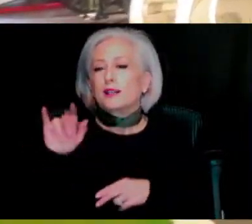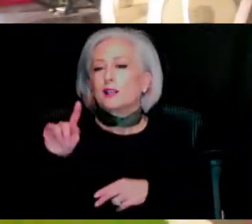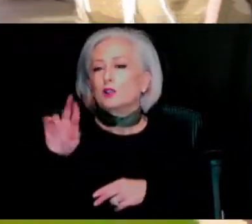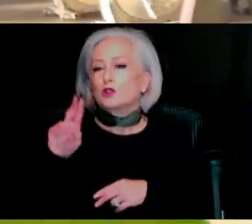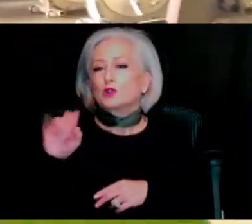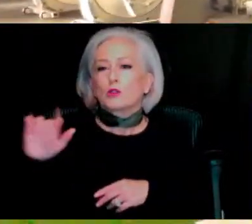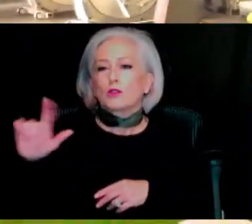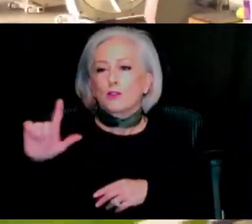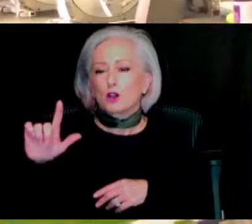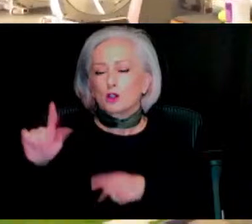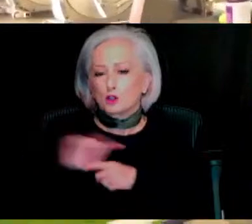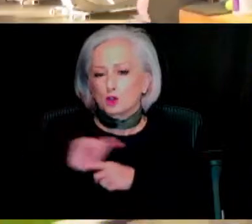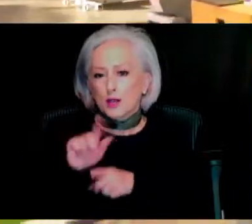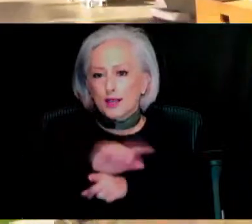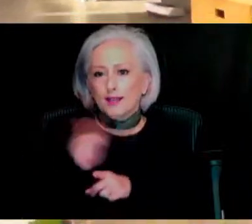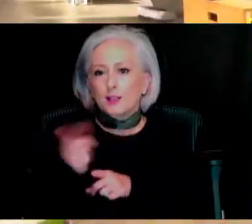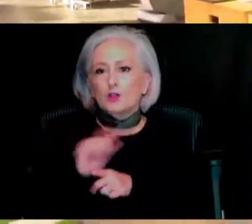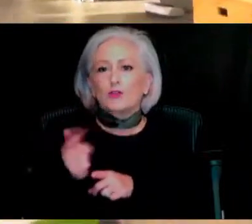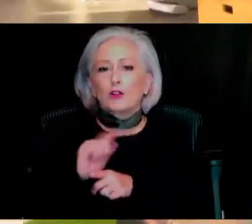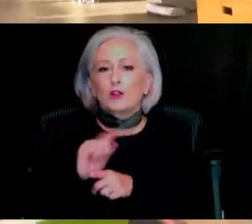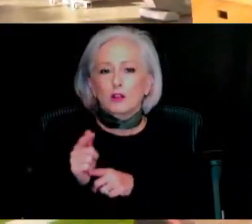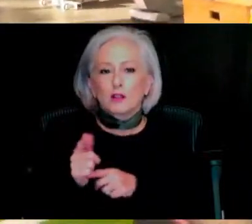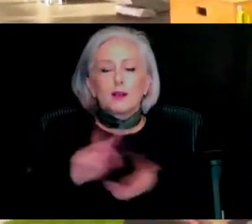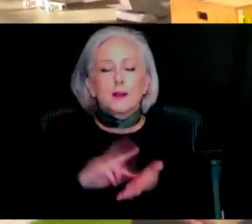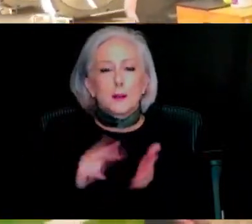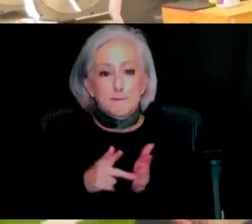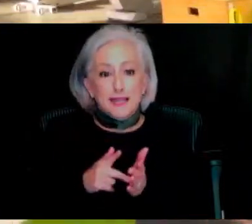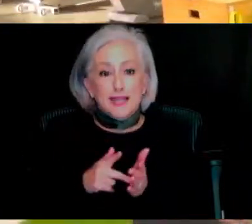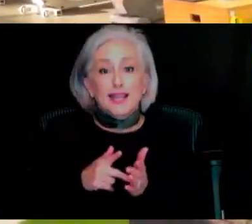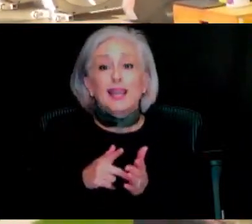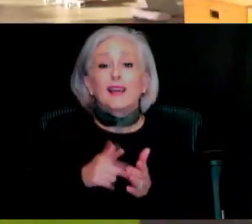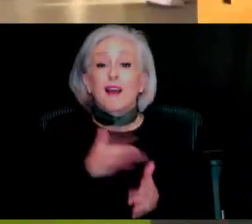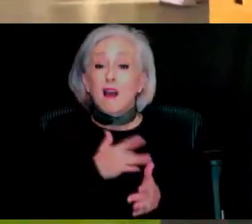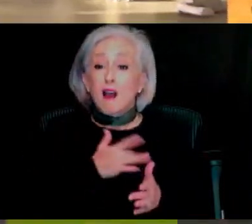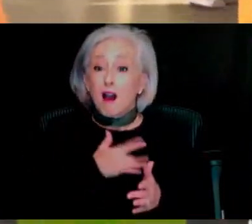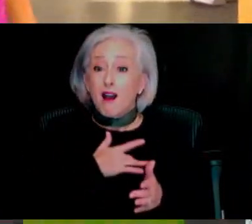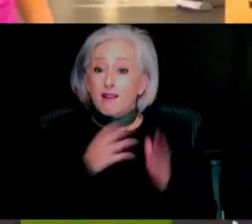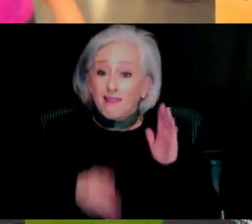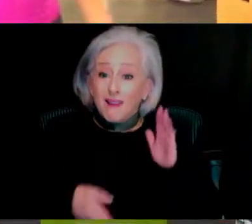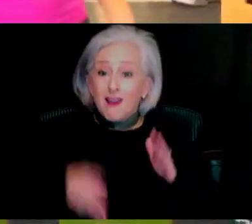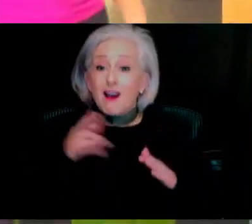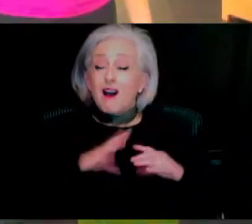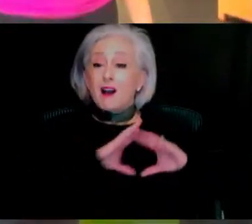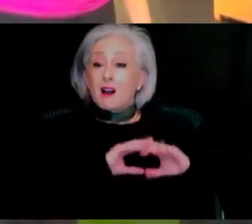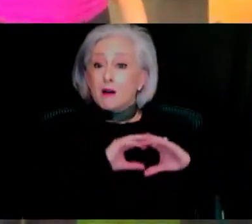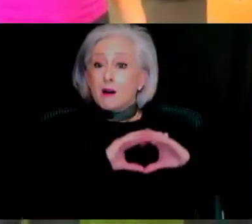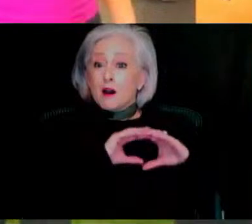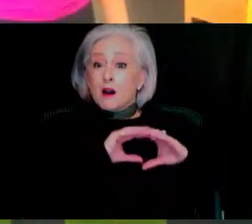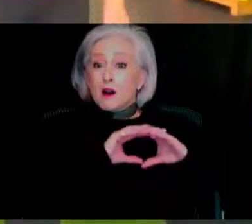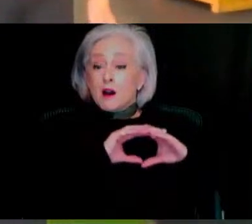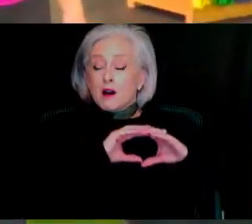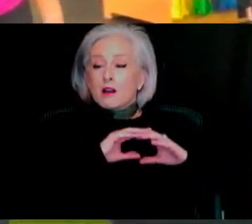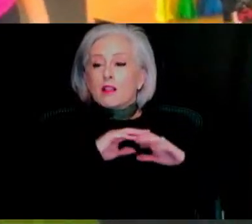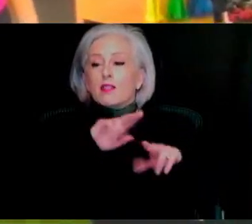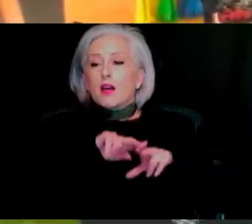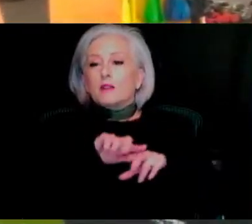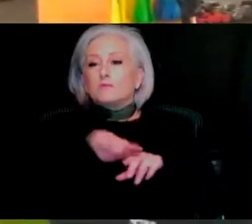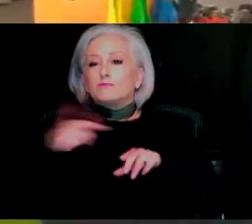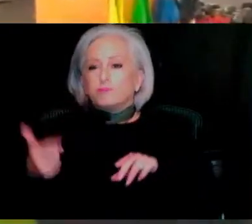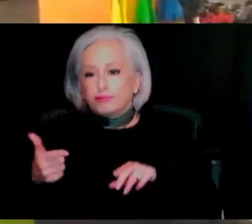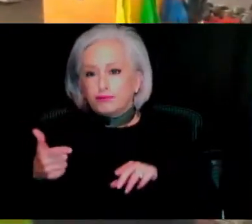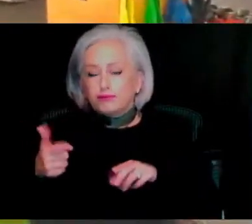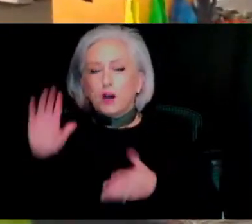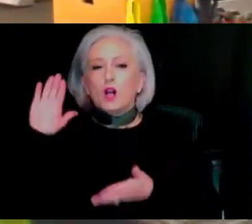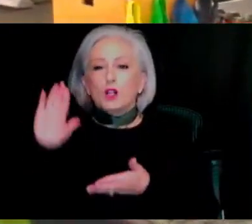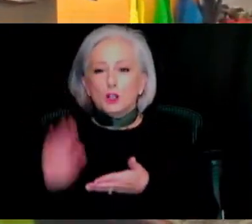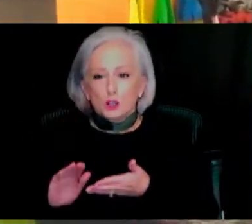want to go to a higher intensity, get your heart rate spiked up there, and then drop it to a lower intensity to recover. And by doing that high-low intensity,